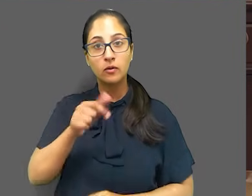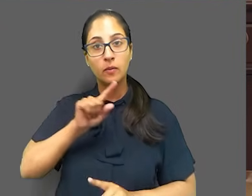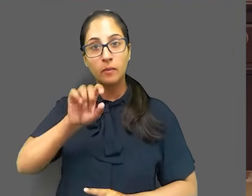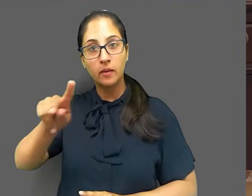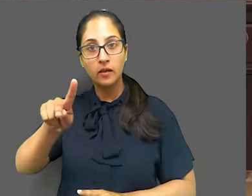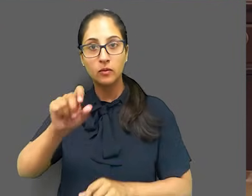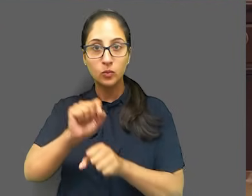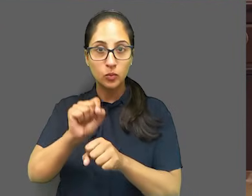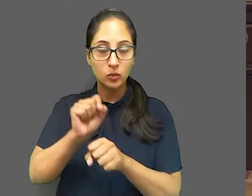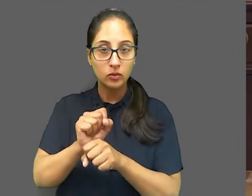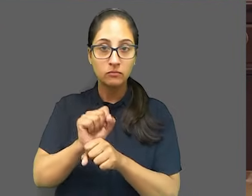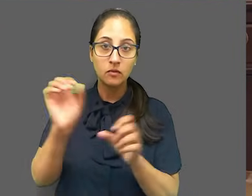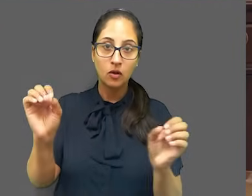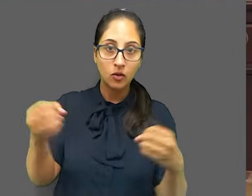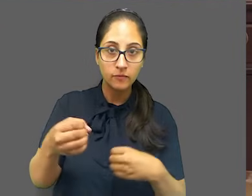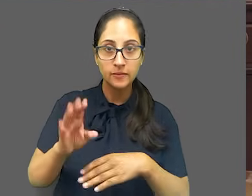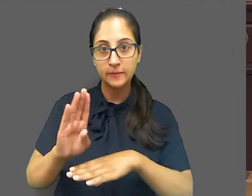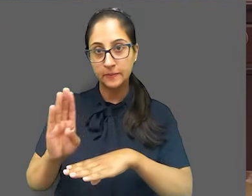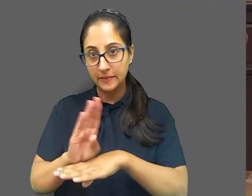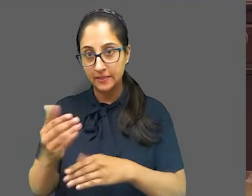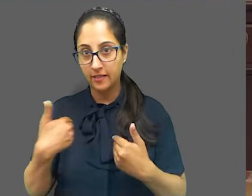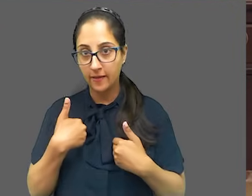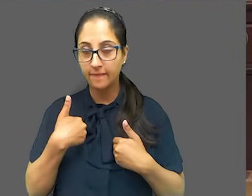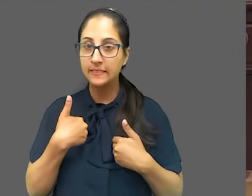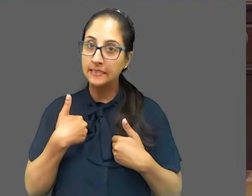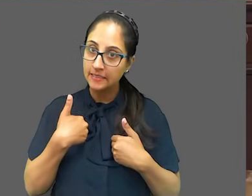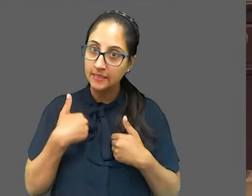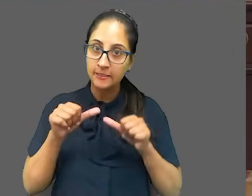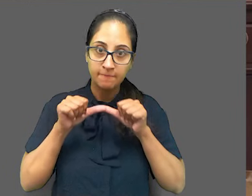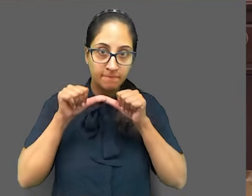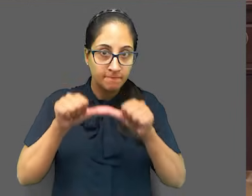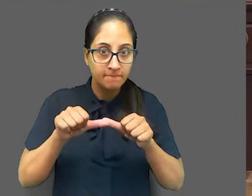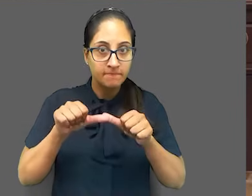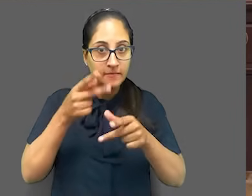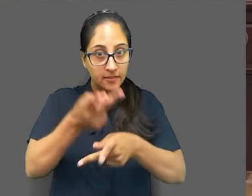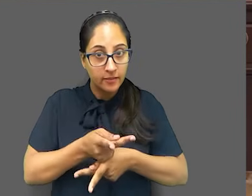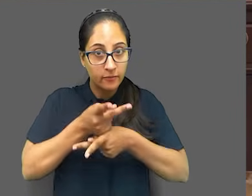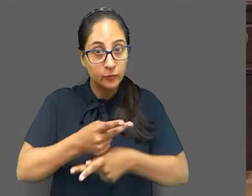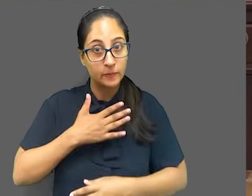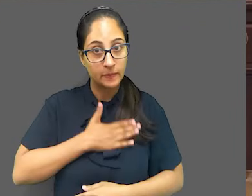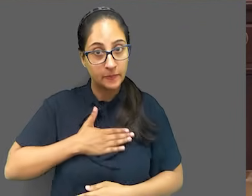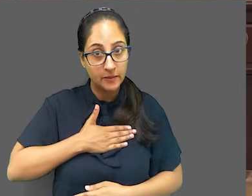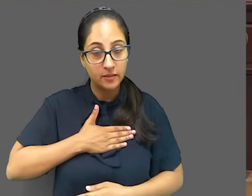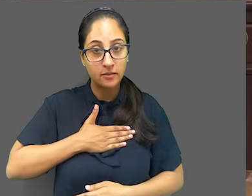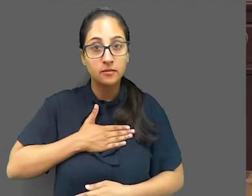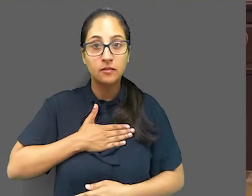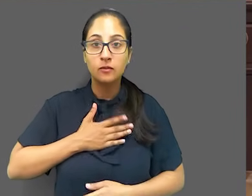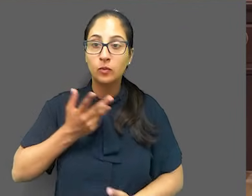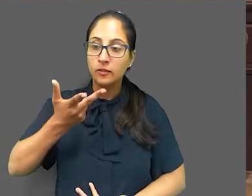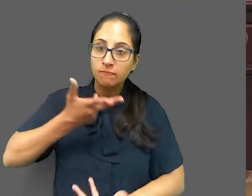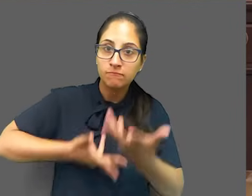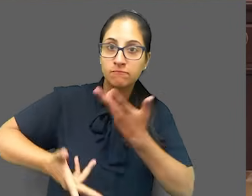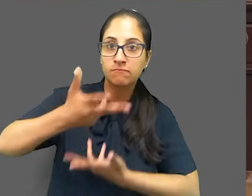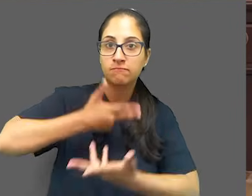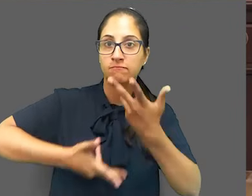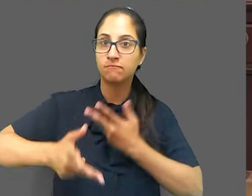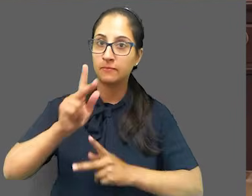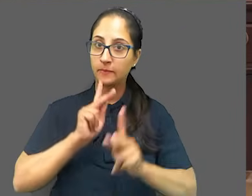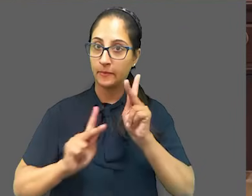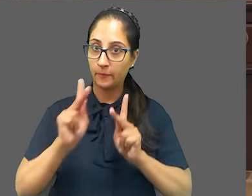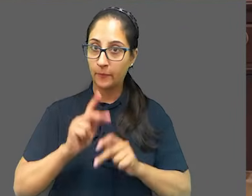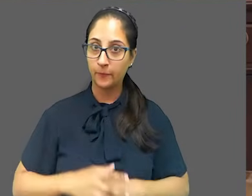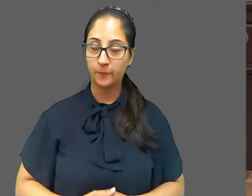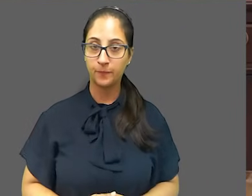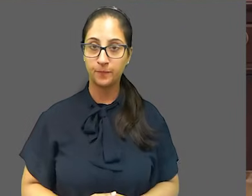our jobs, offices, and businesses. Be very cautious in your interactions outside of